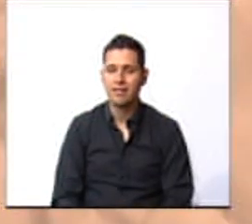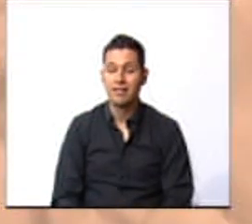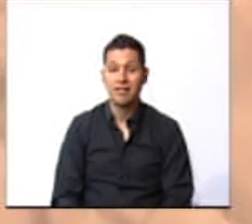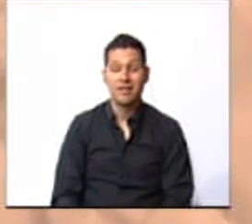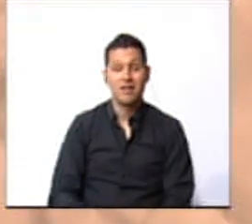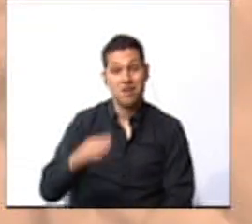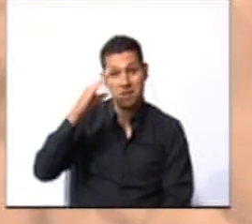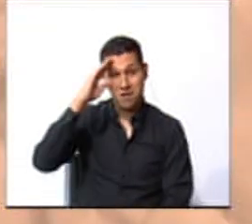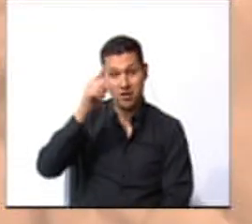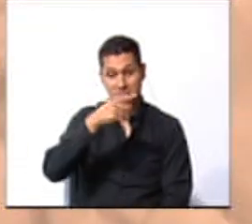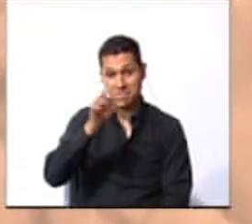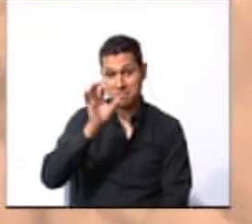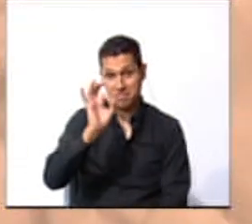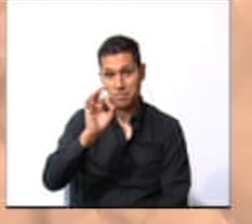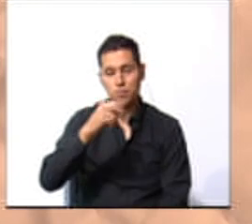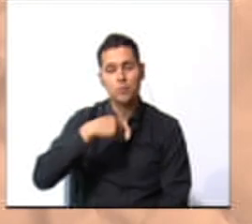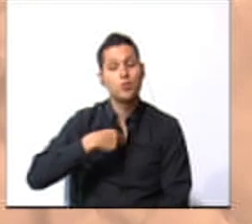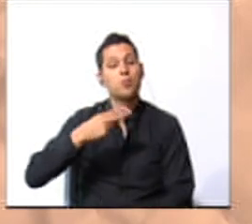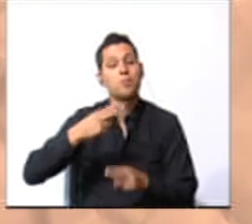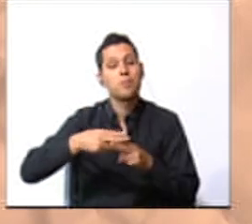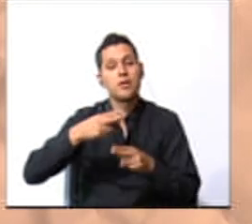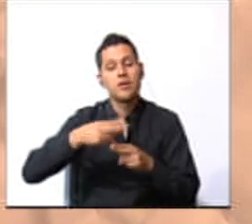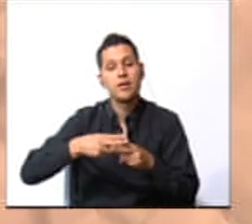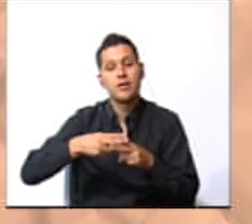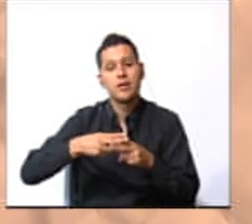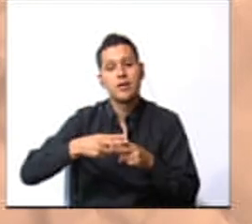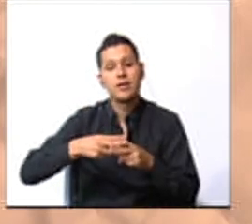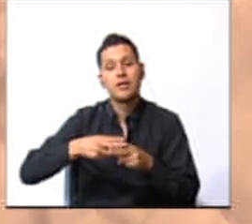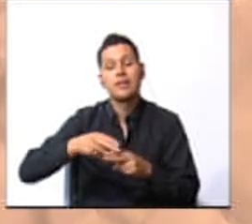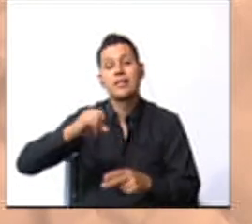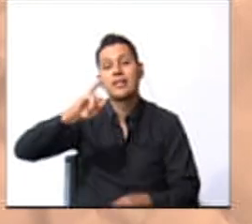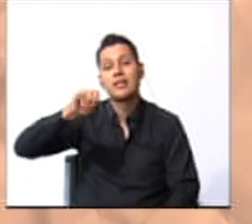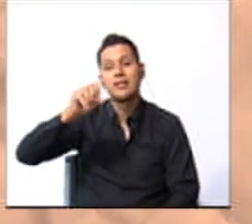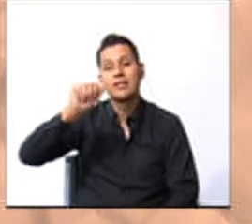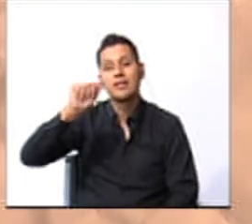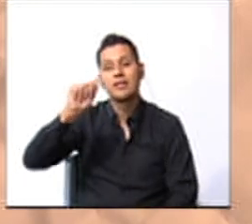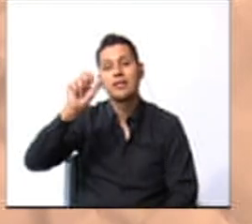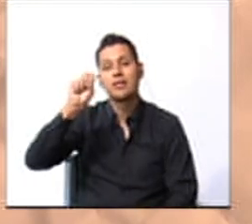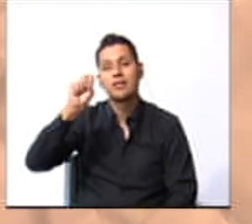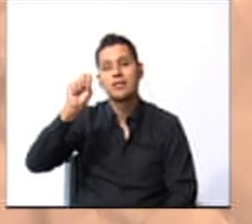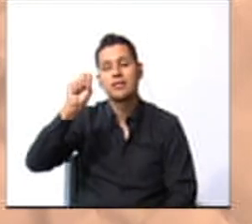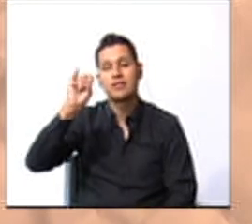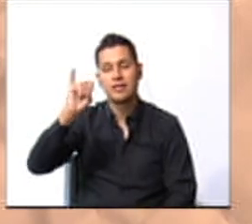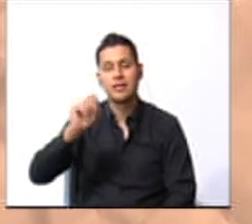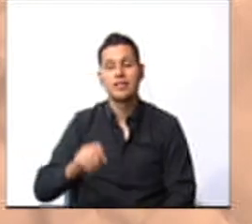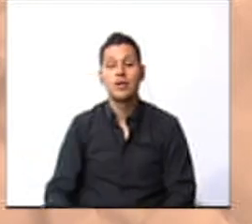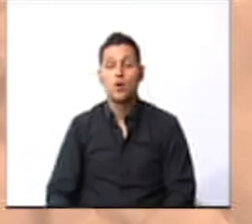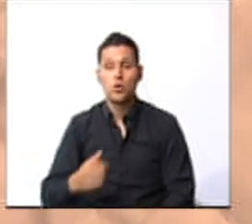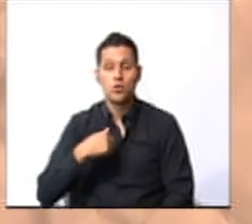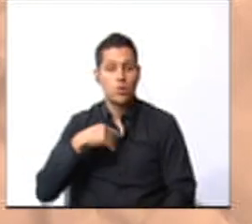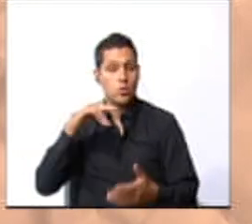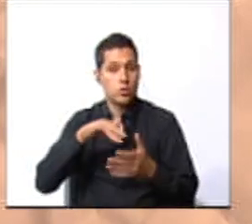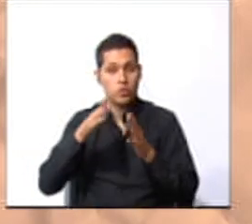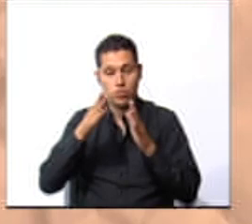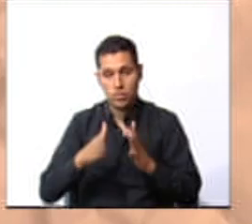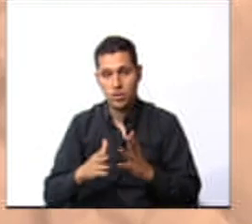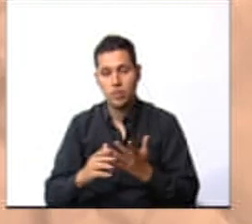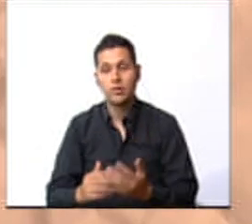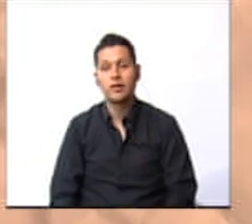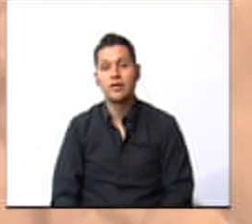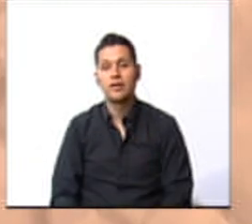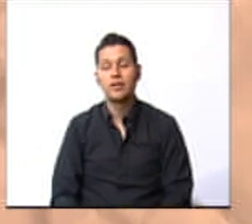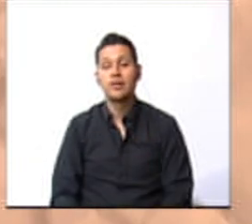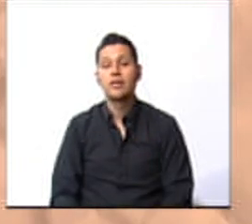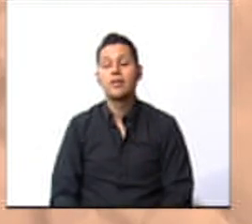Hi, how are they? My name is Jean-Steve Harvey Obregón. I am a student of Republican